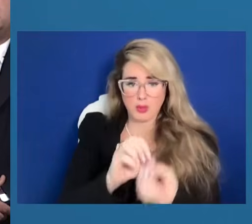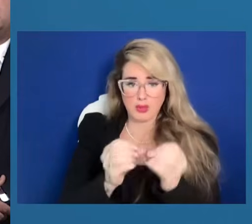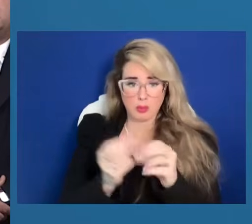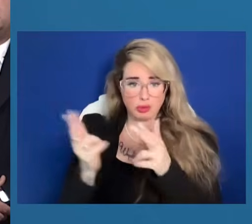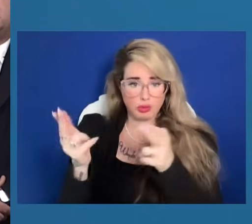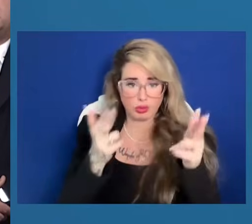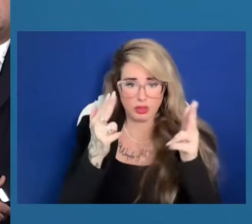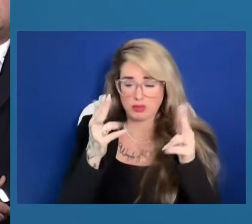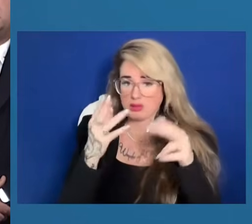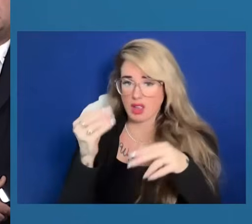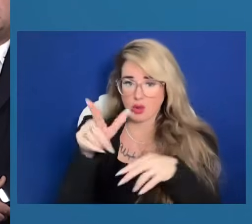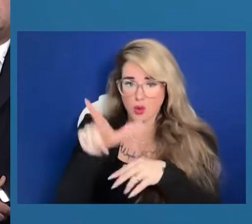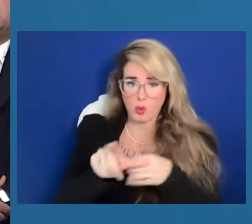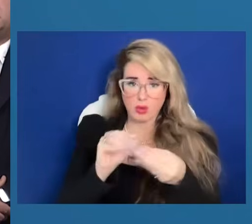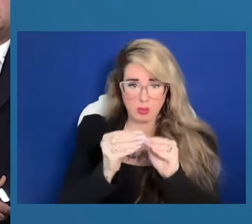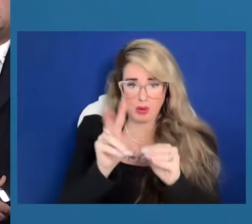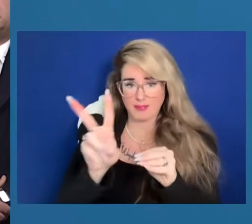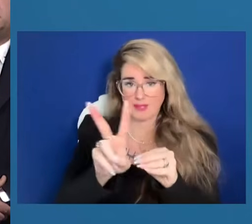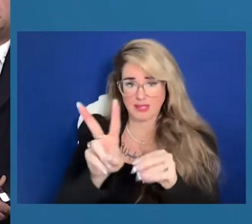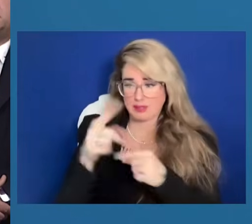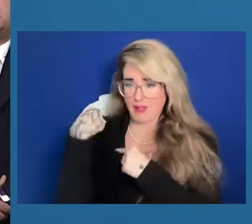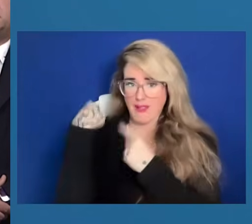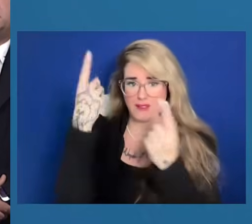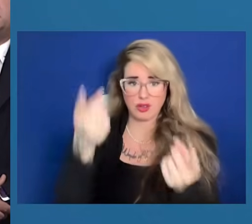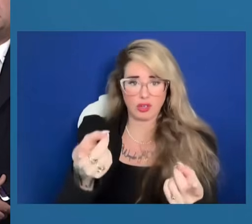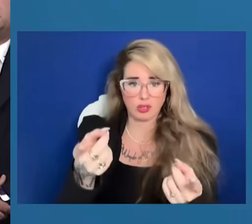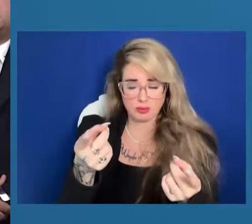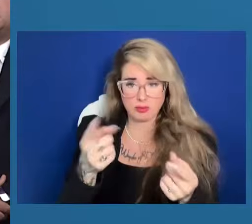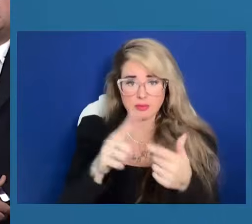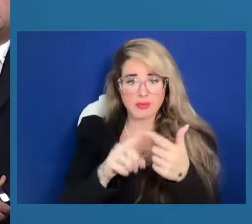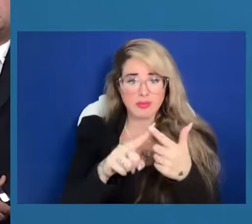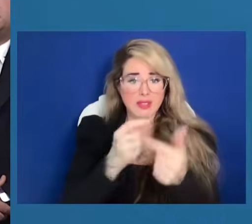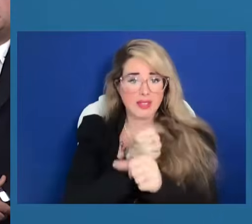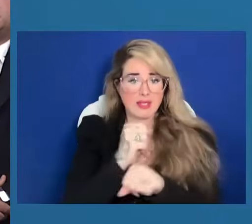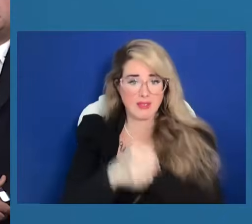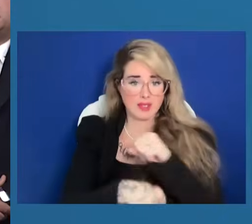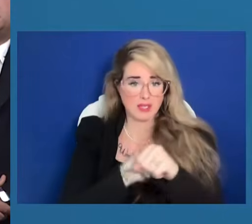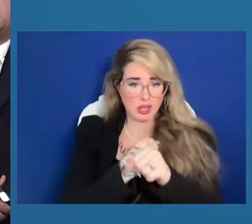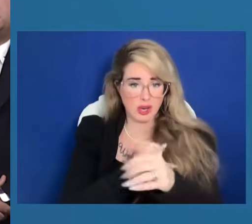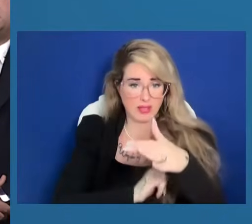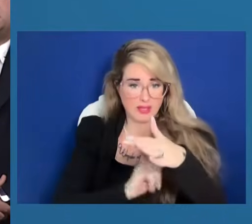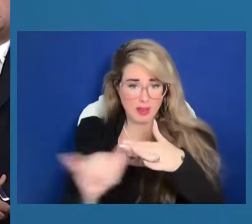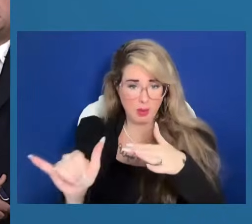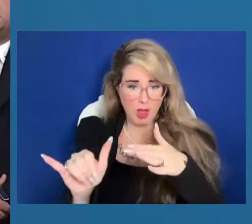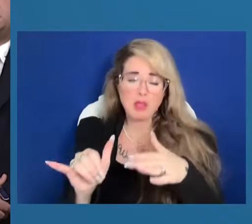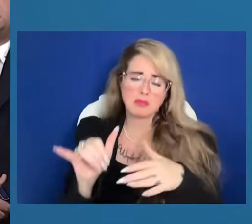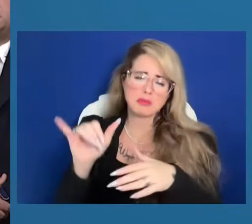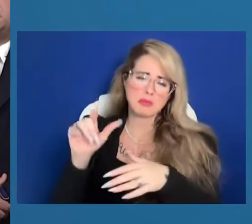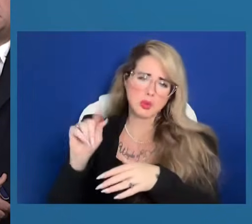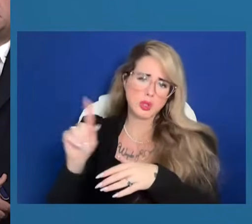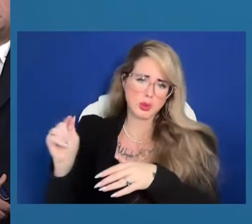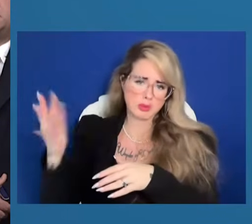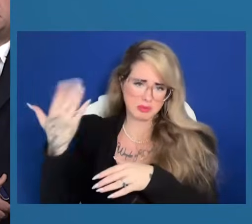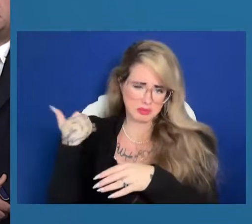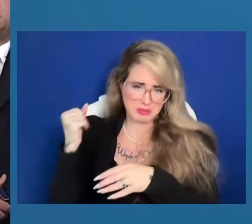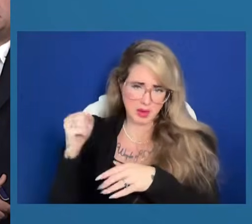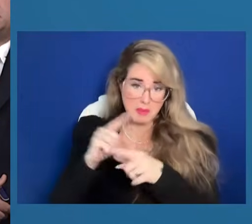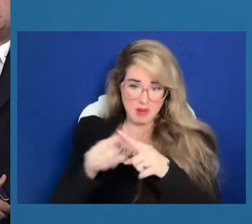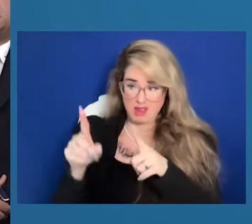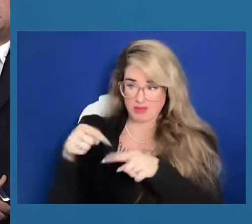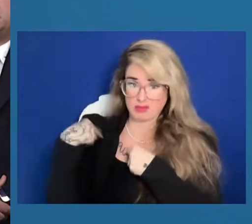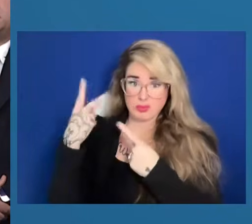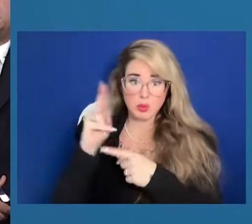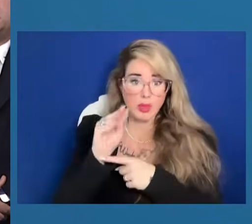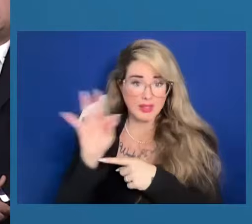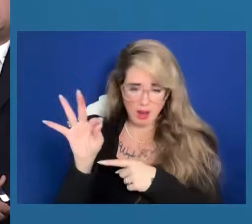and shooting victims on record. The safest year on our subways outside the pandemic years since 2009.